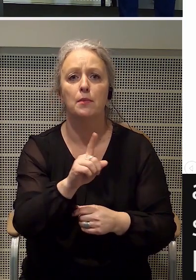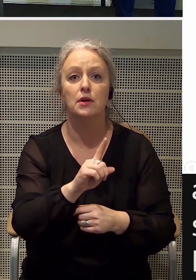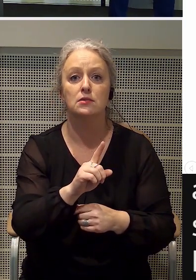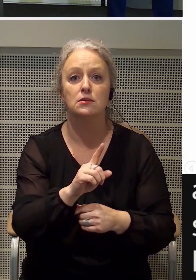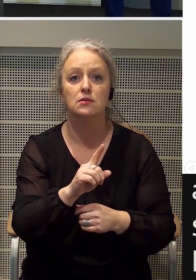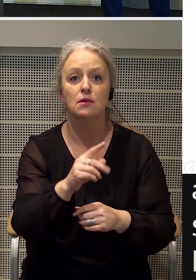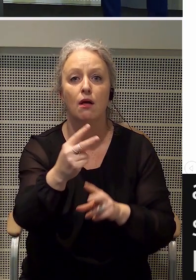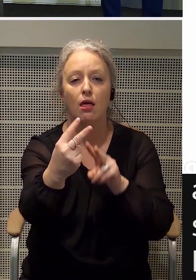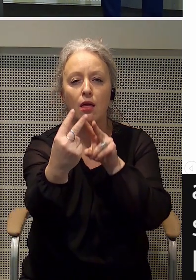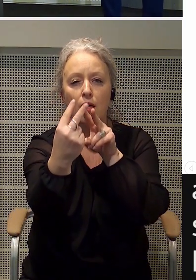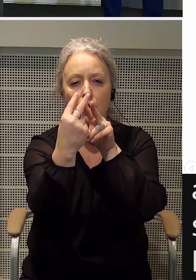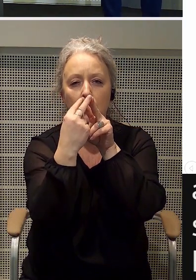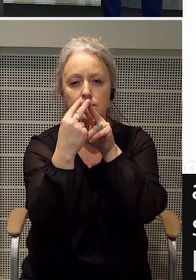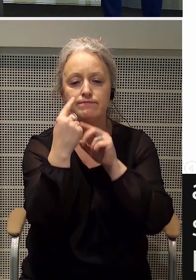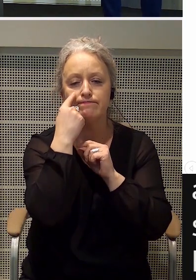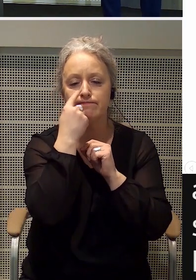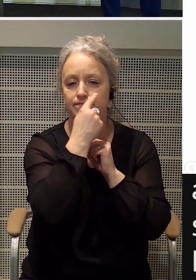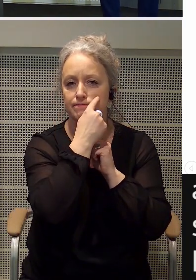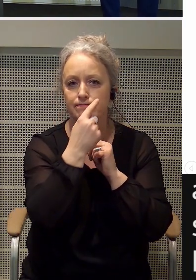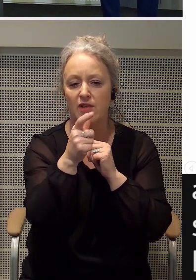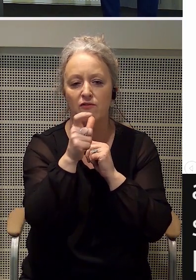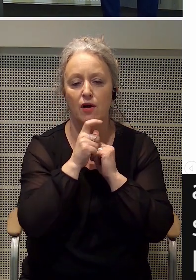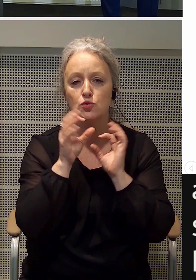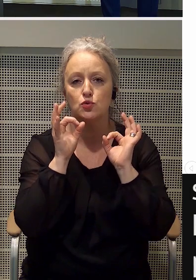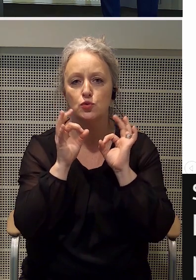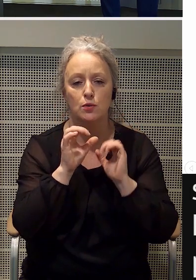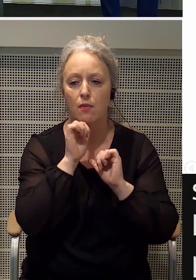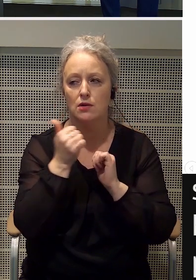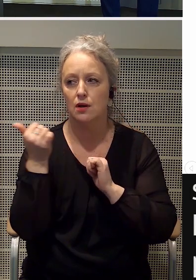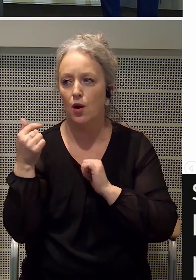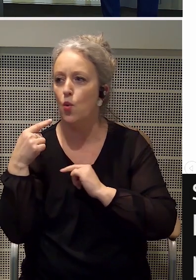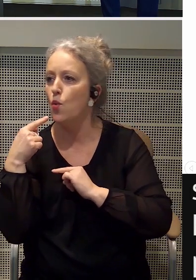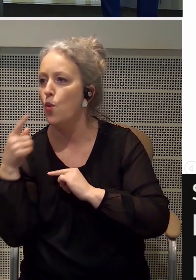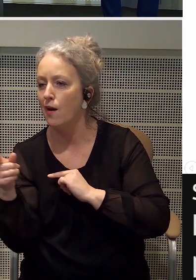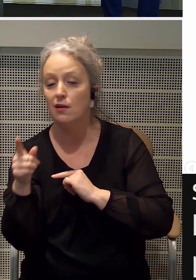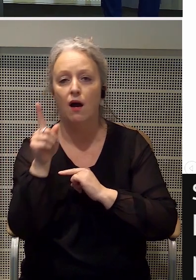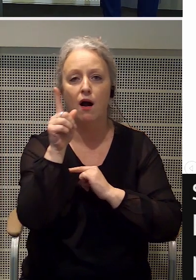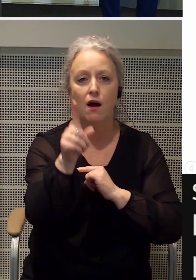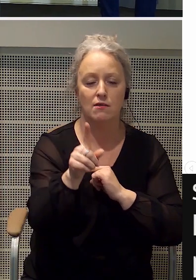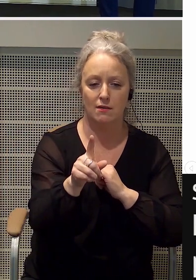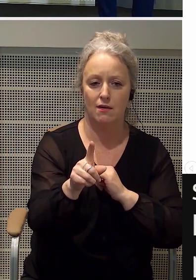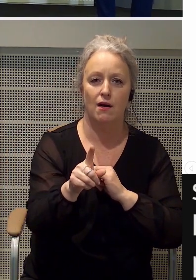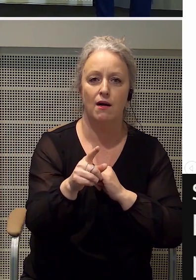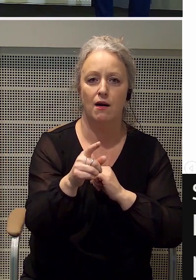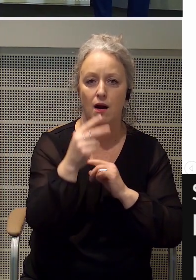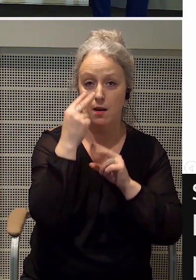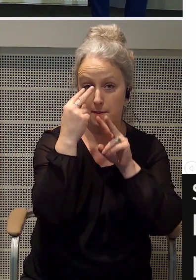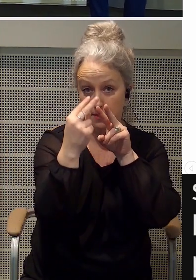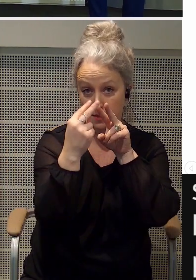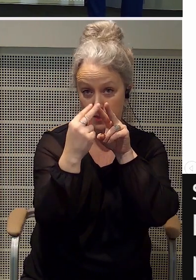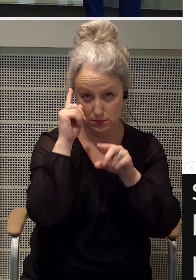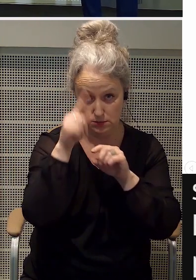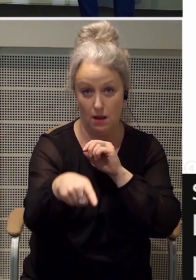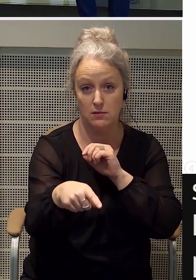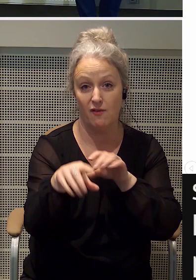next after 2027, then they didn't say anything, but I could